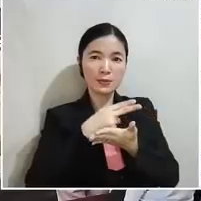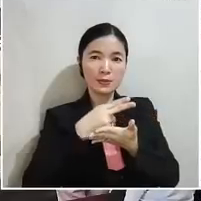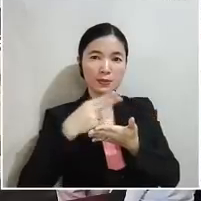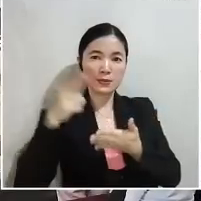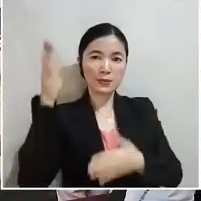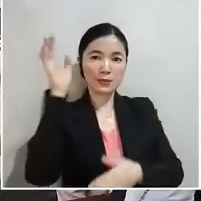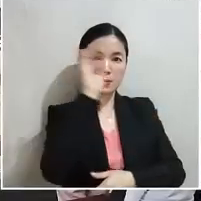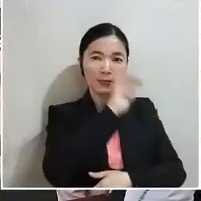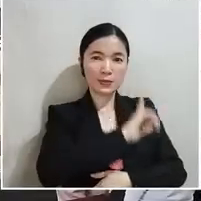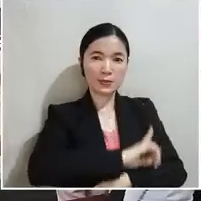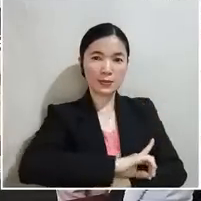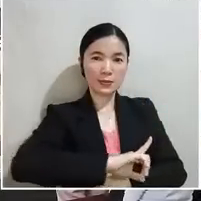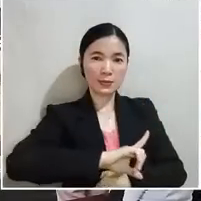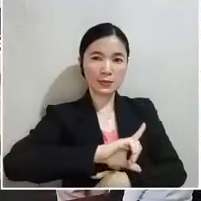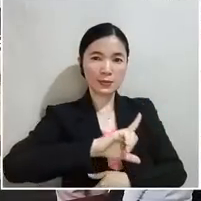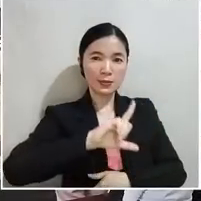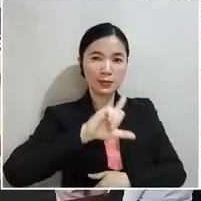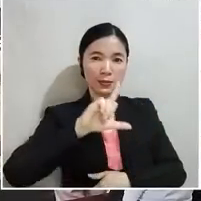holy